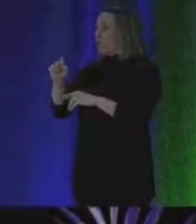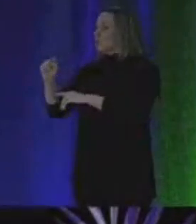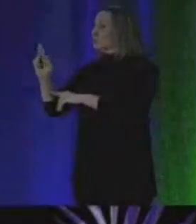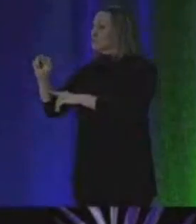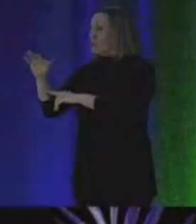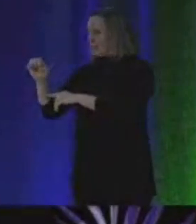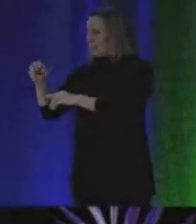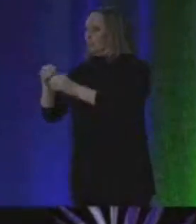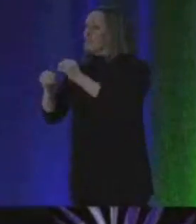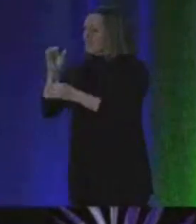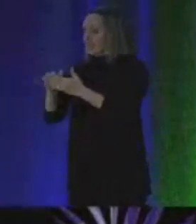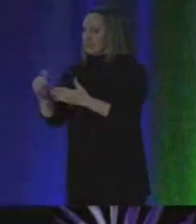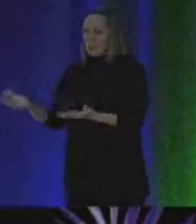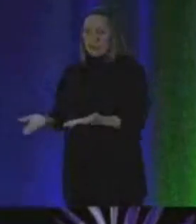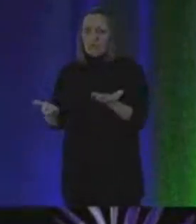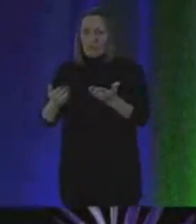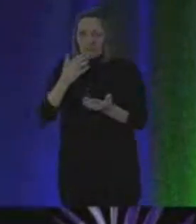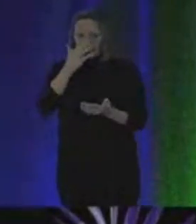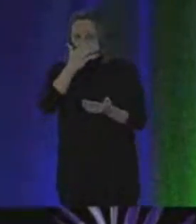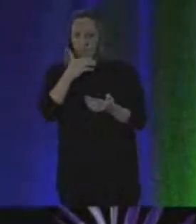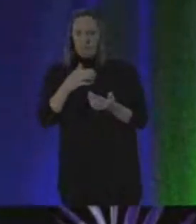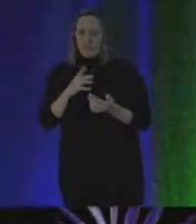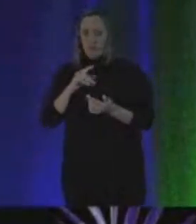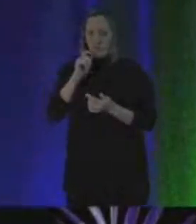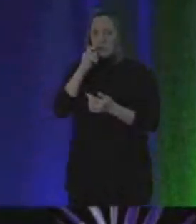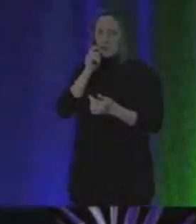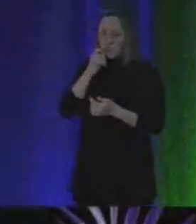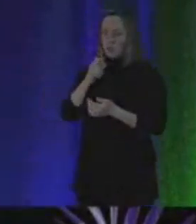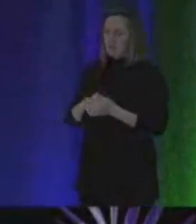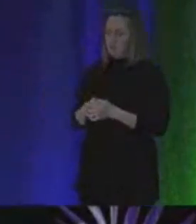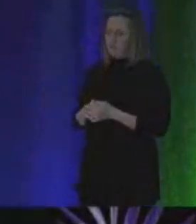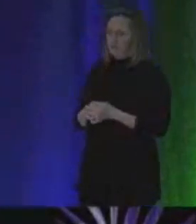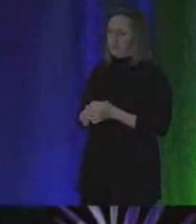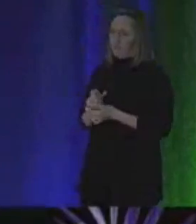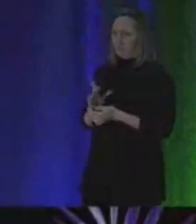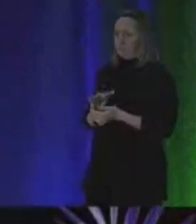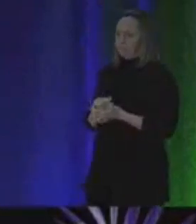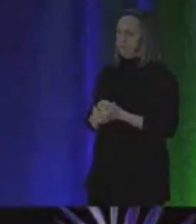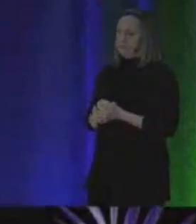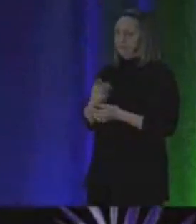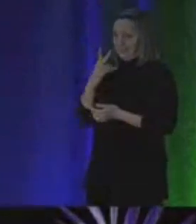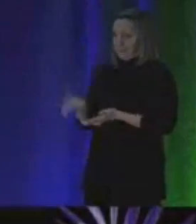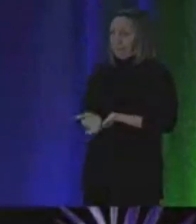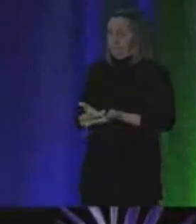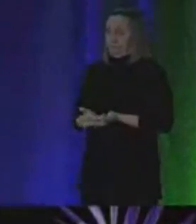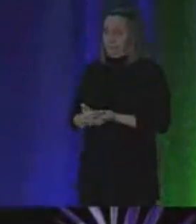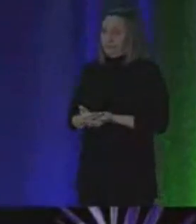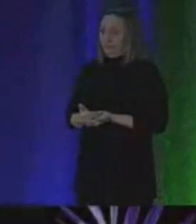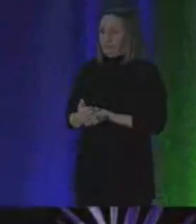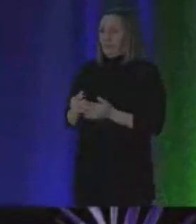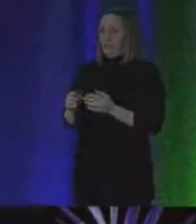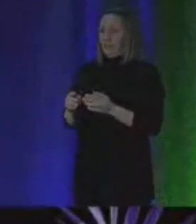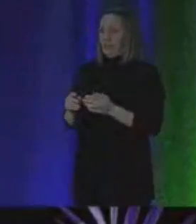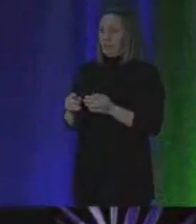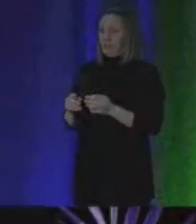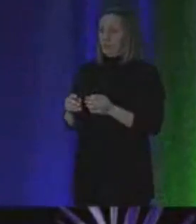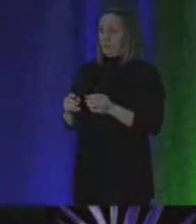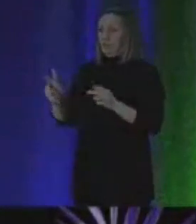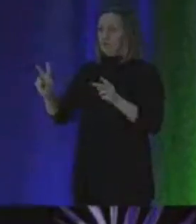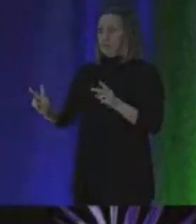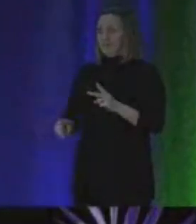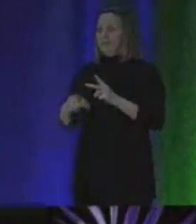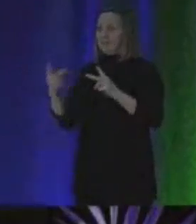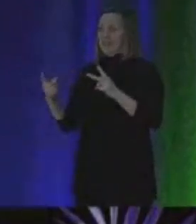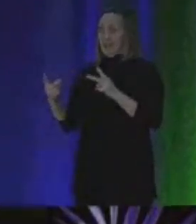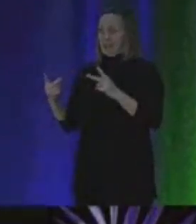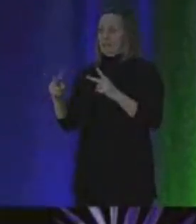here, oh, very cool. Very cool. Yeah, so see this right here? And then here's the second one, probably significantly further